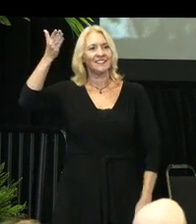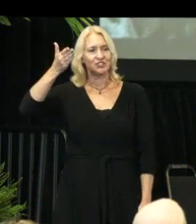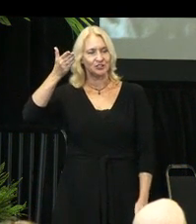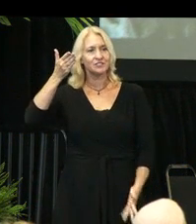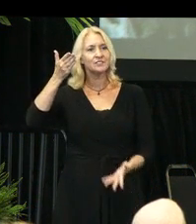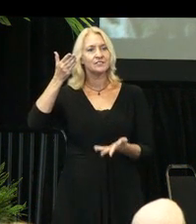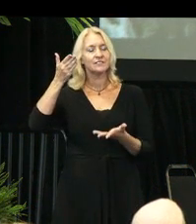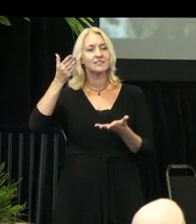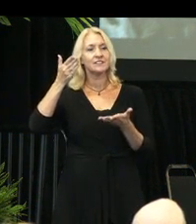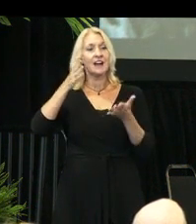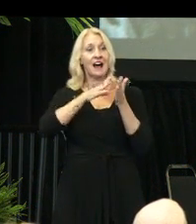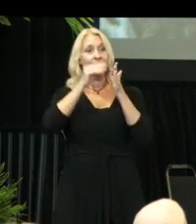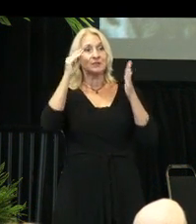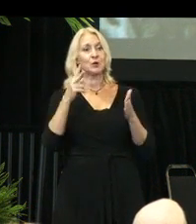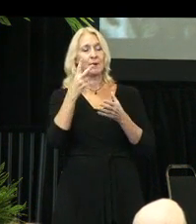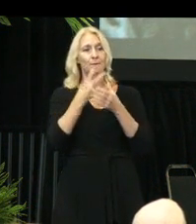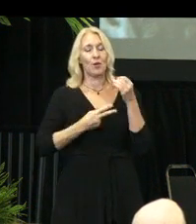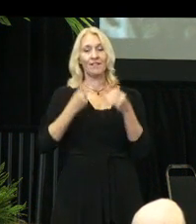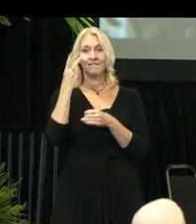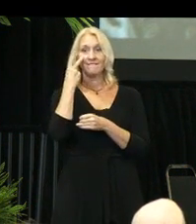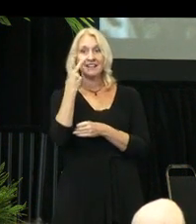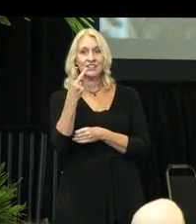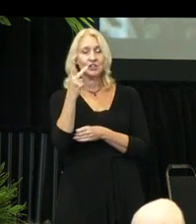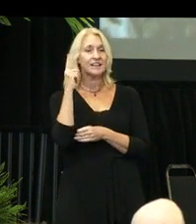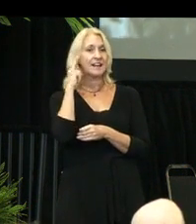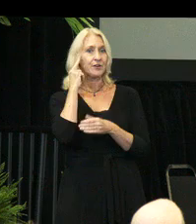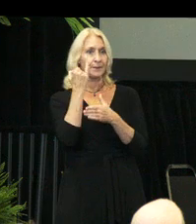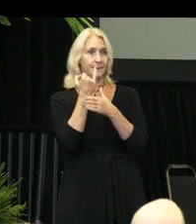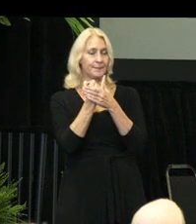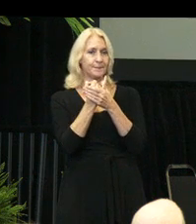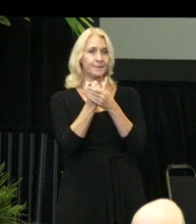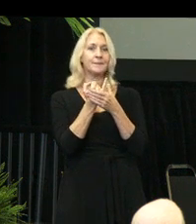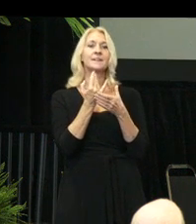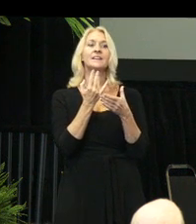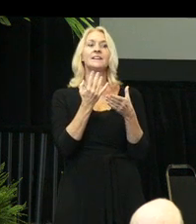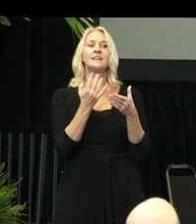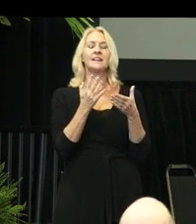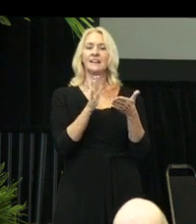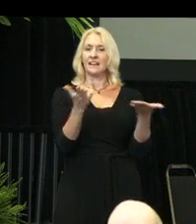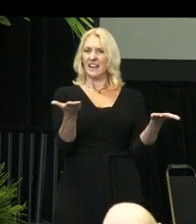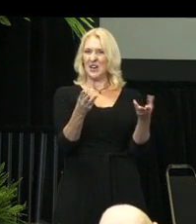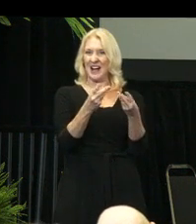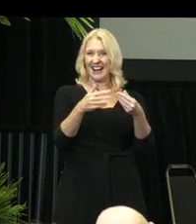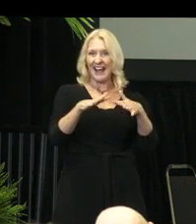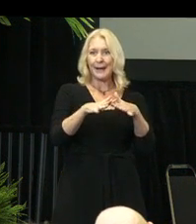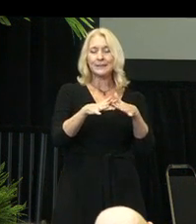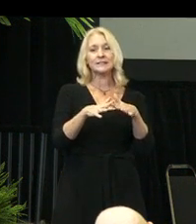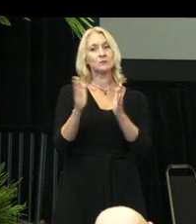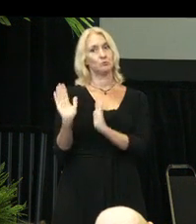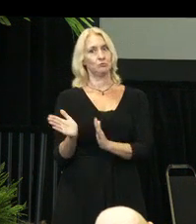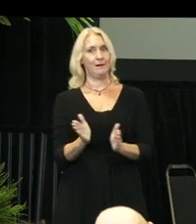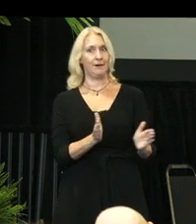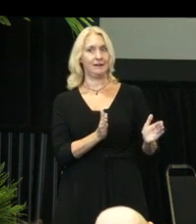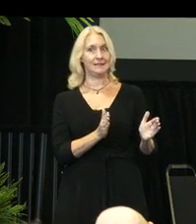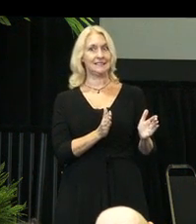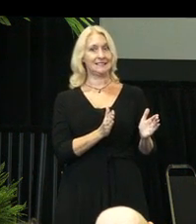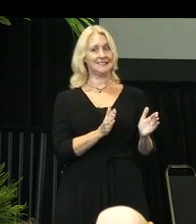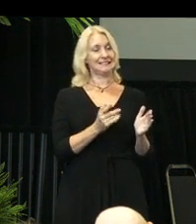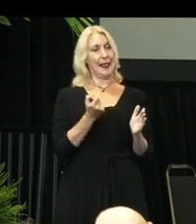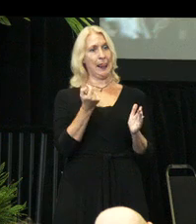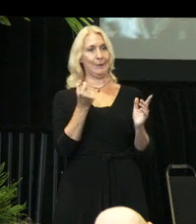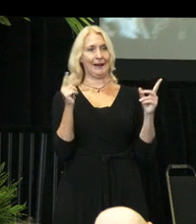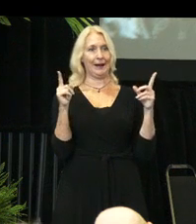As a student who is both visually and hearing impaired, on-campus preparation can be a